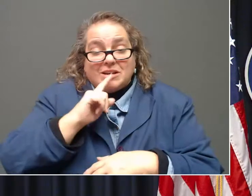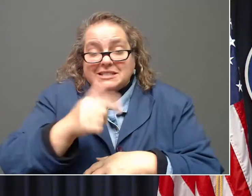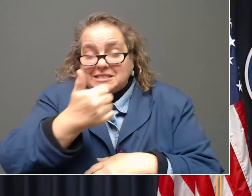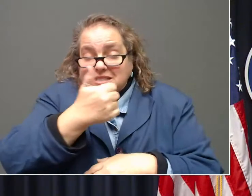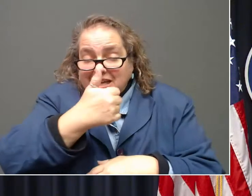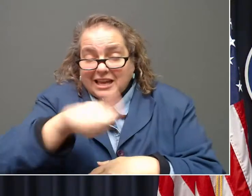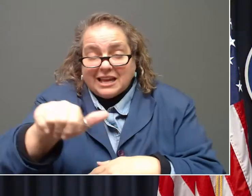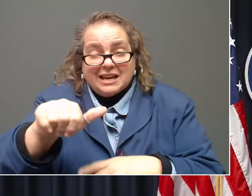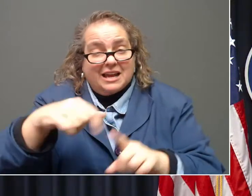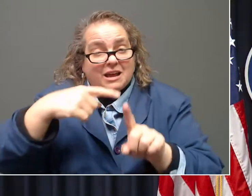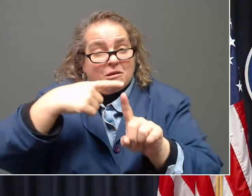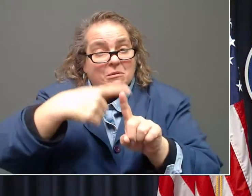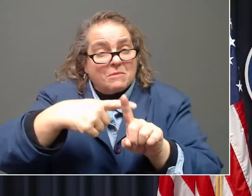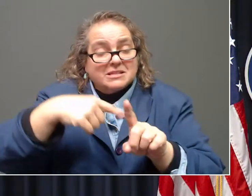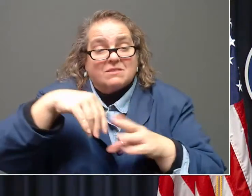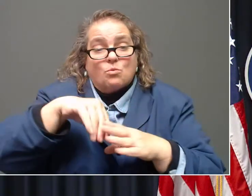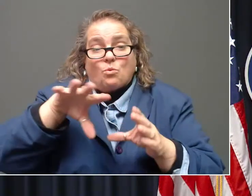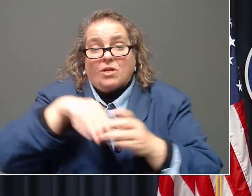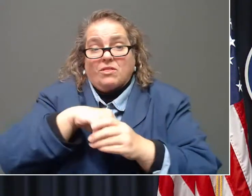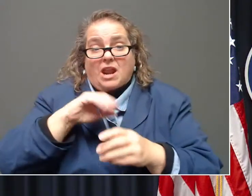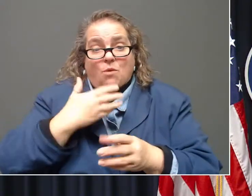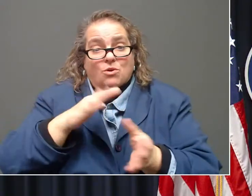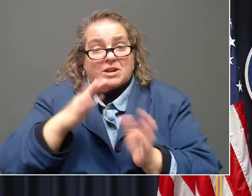are on